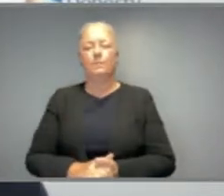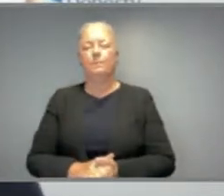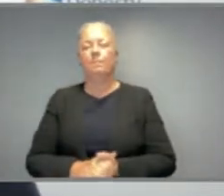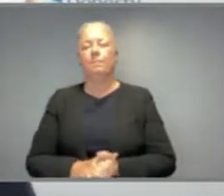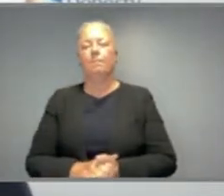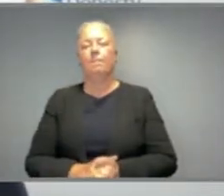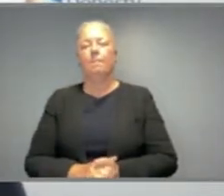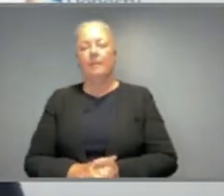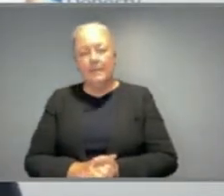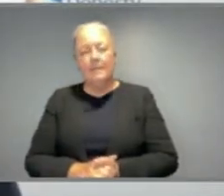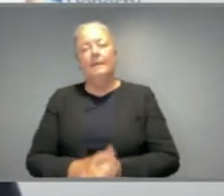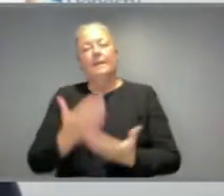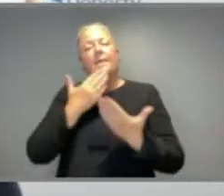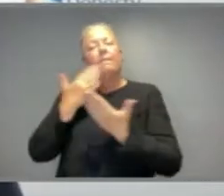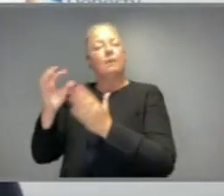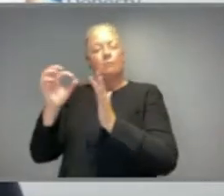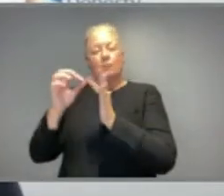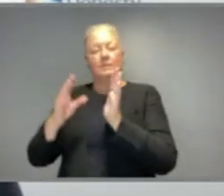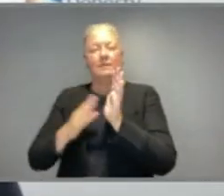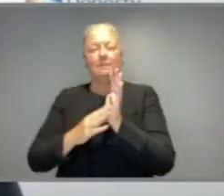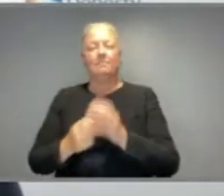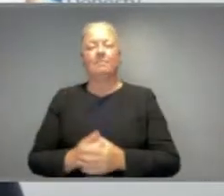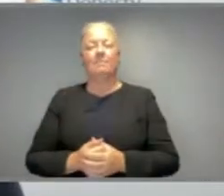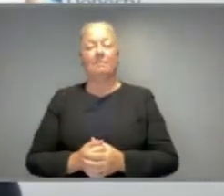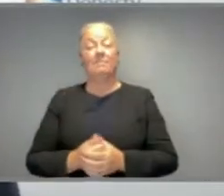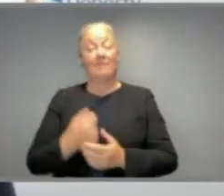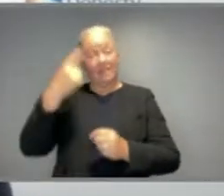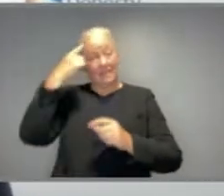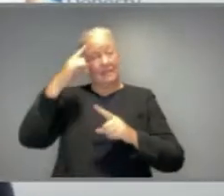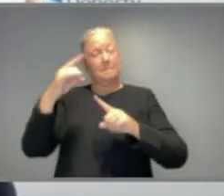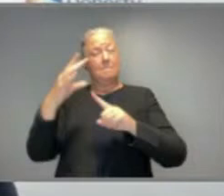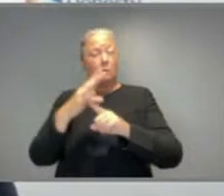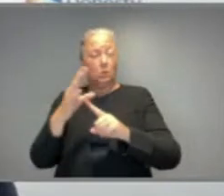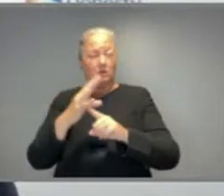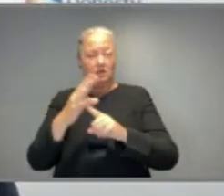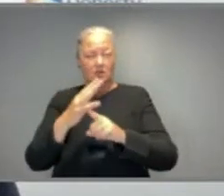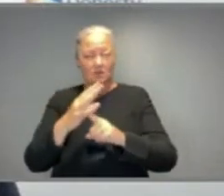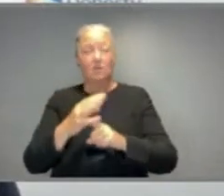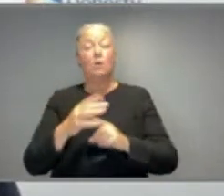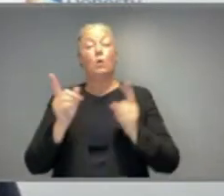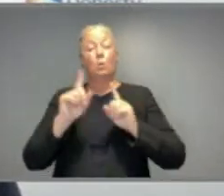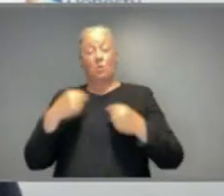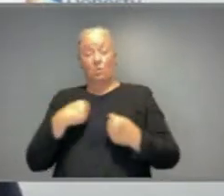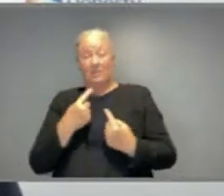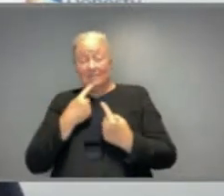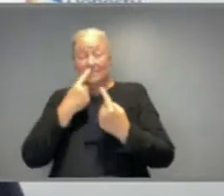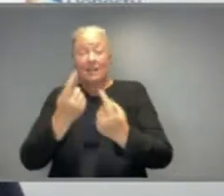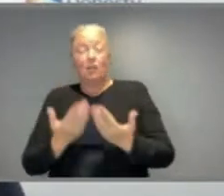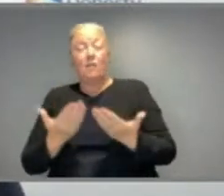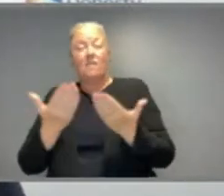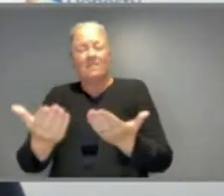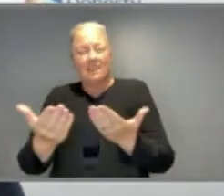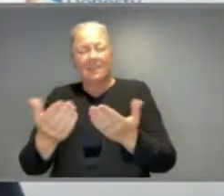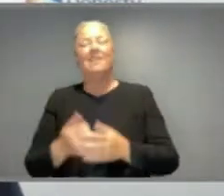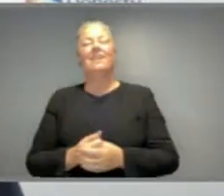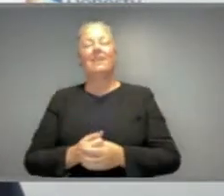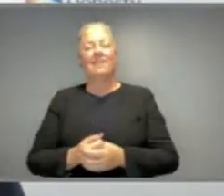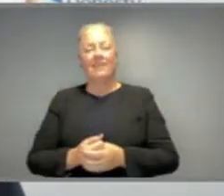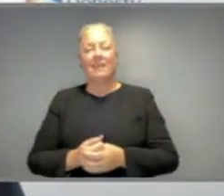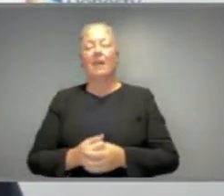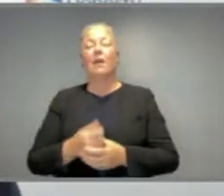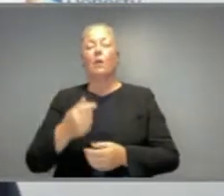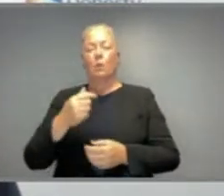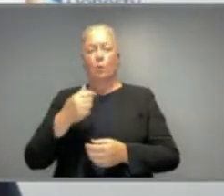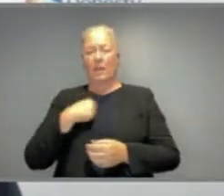Thank you, Prime Minister. And really here, I think it's important to reflect that what we are offering here is a hypothetical scenario that's a thought experiment, not a